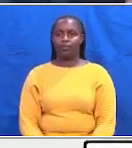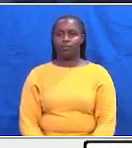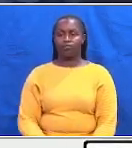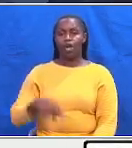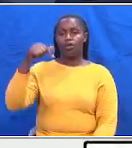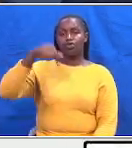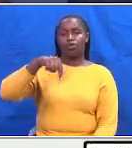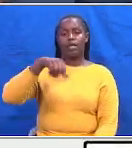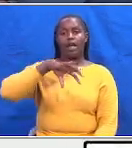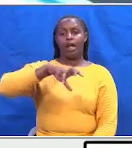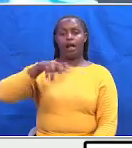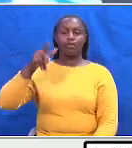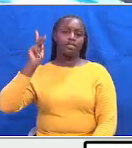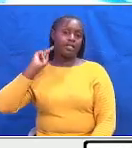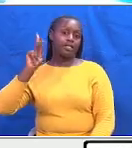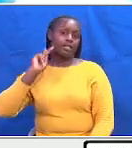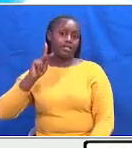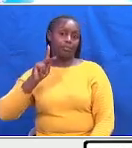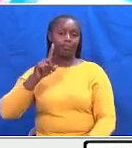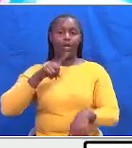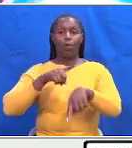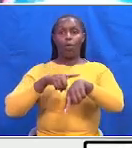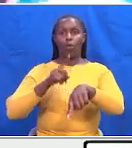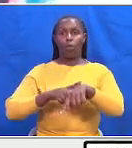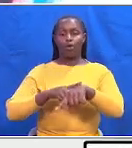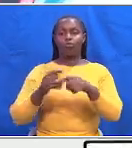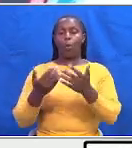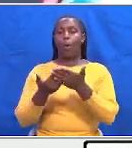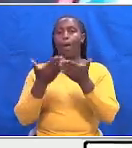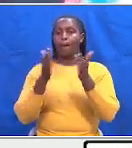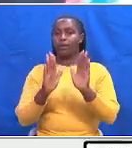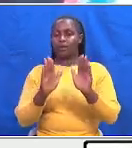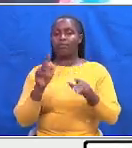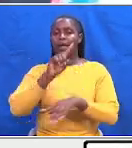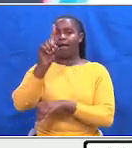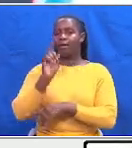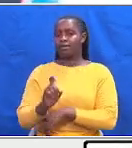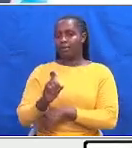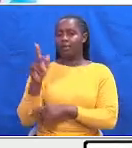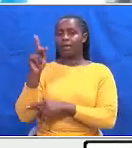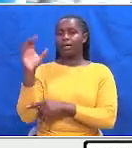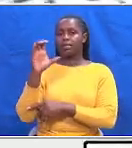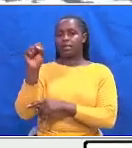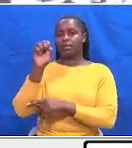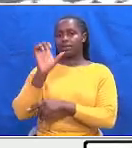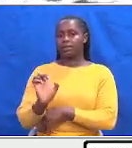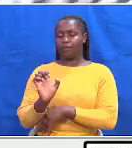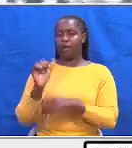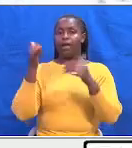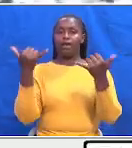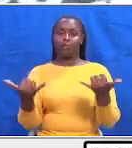Akizungumza mapema leo katika kaunti ya Kisii wakati wa kushuhudia ufunguzi wa kontena za mtihani, waziri wa elimu Julius